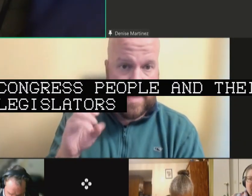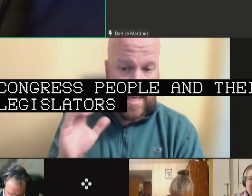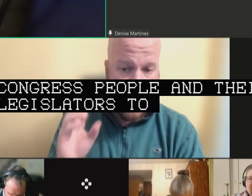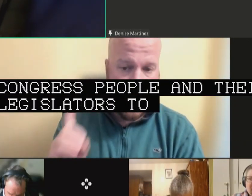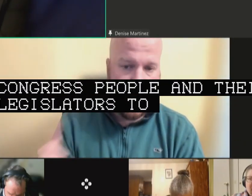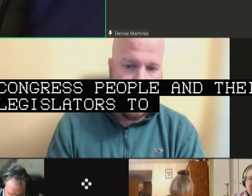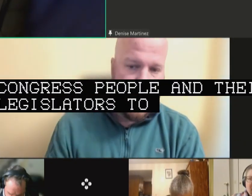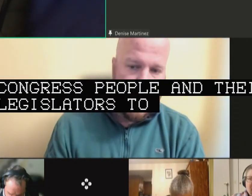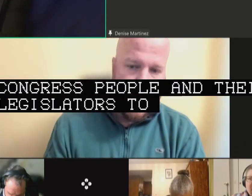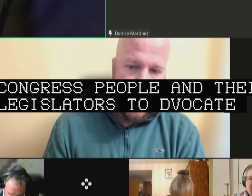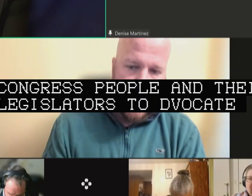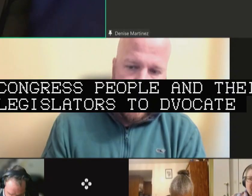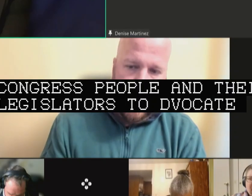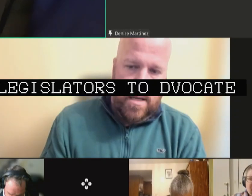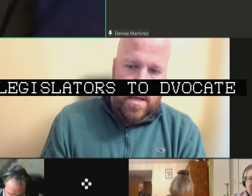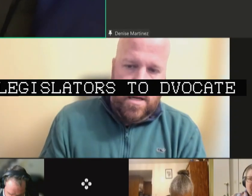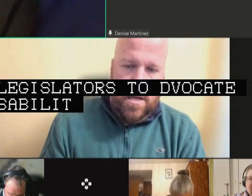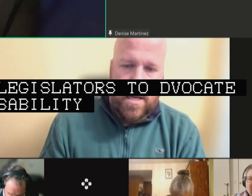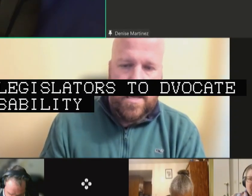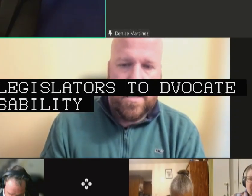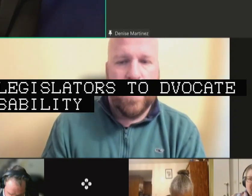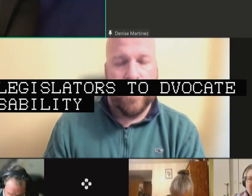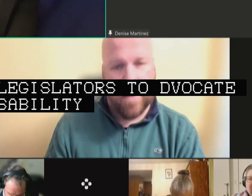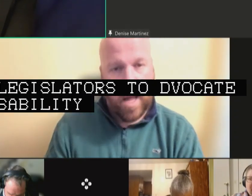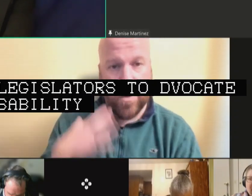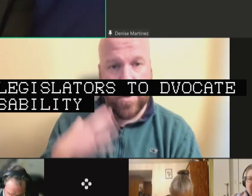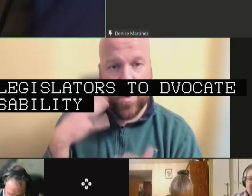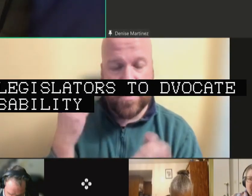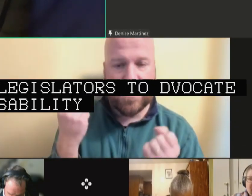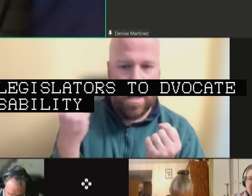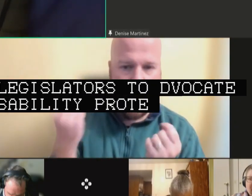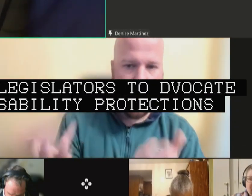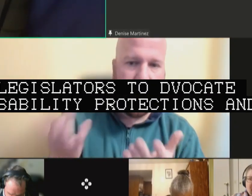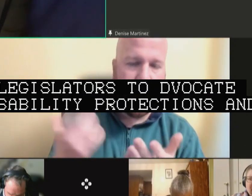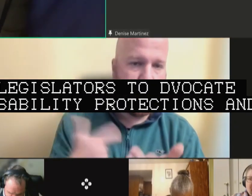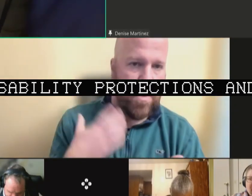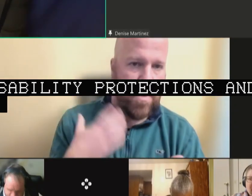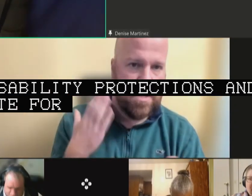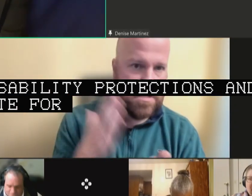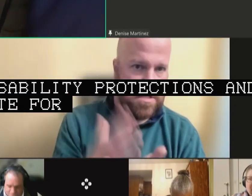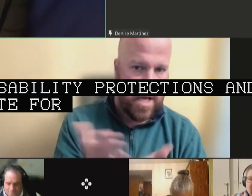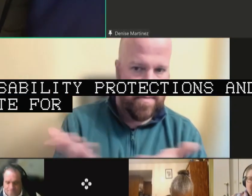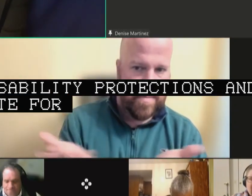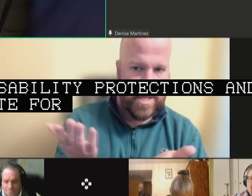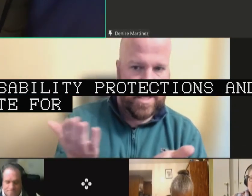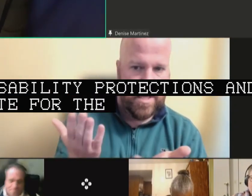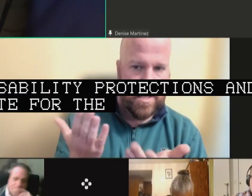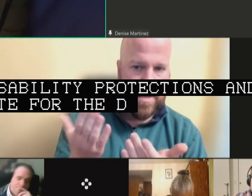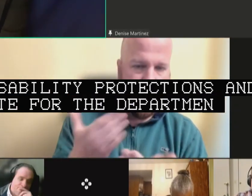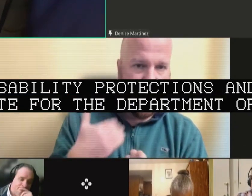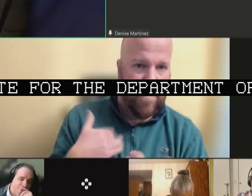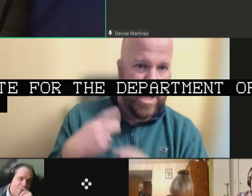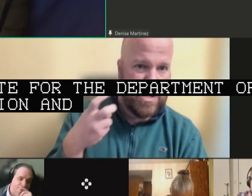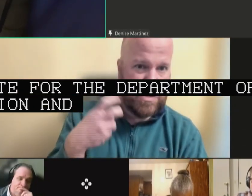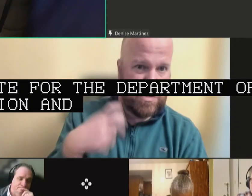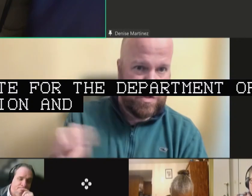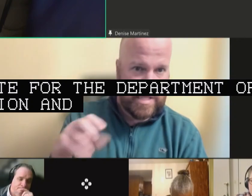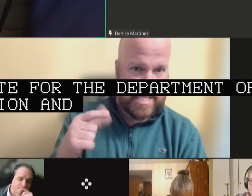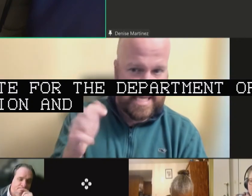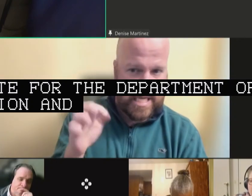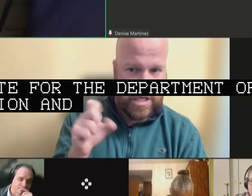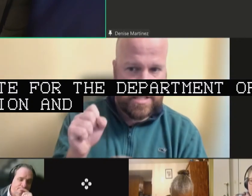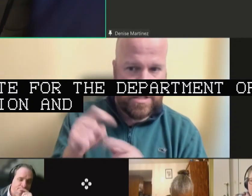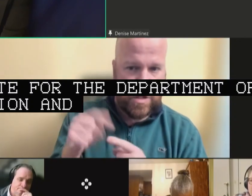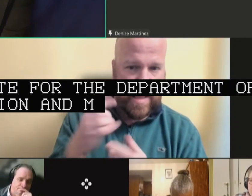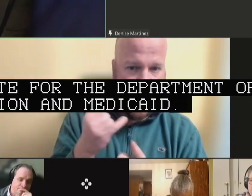protections and advocate for the Department of Education and Medicaid. Okay, so there's a lot that's going on. I'm going to stop